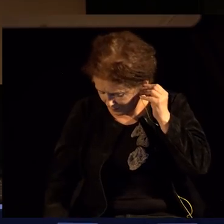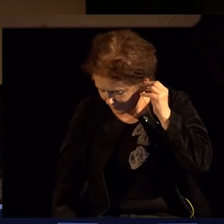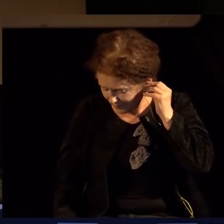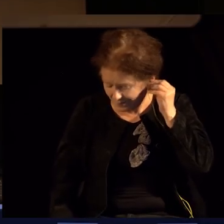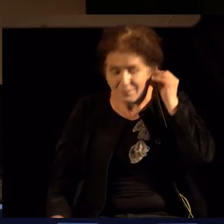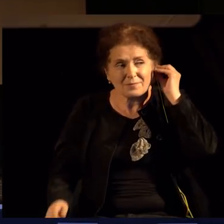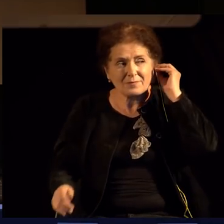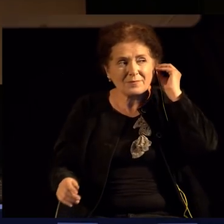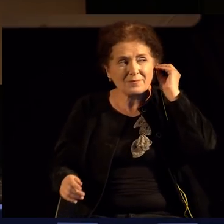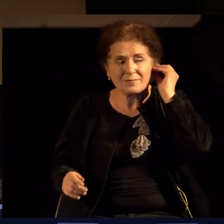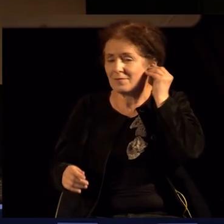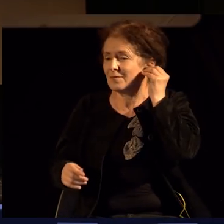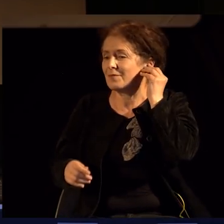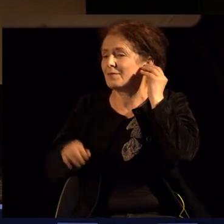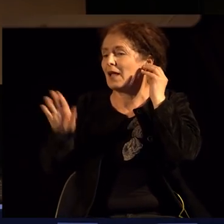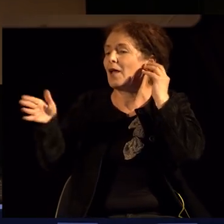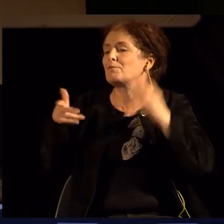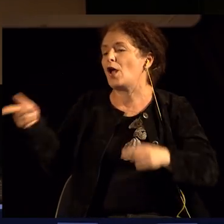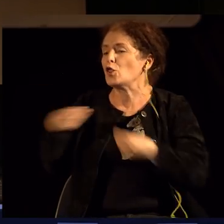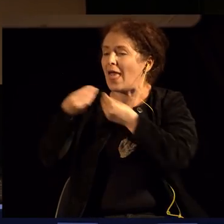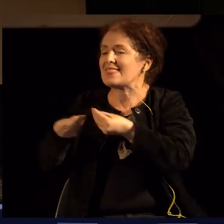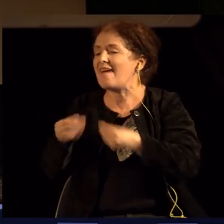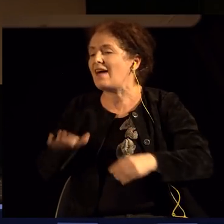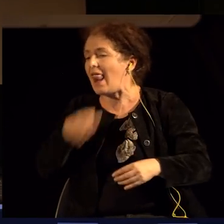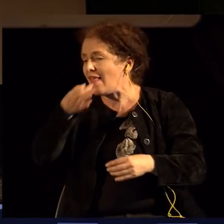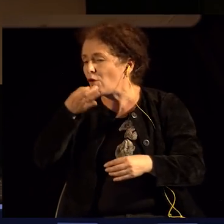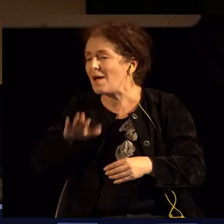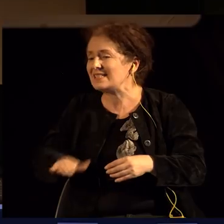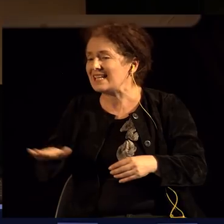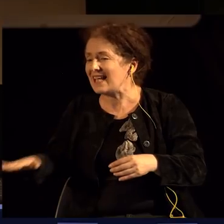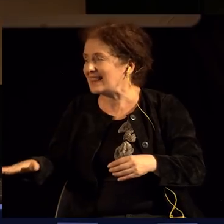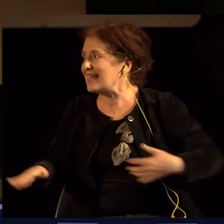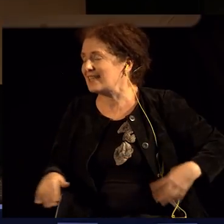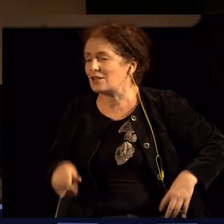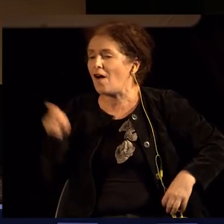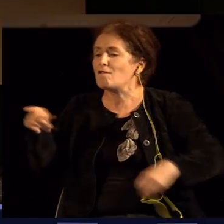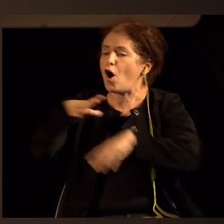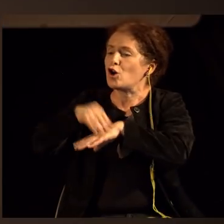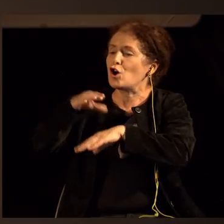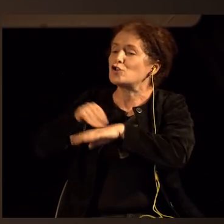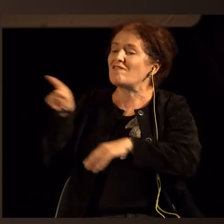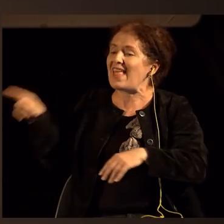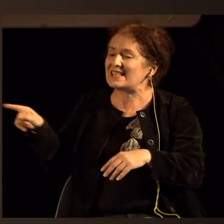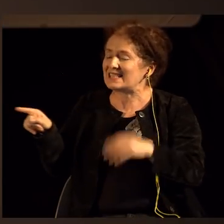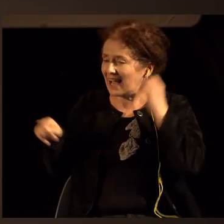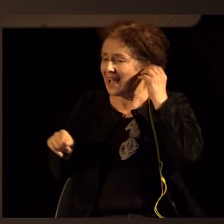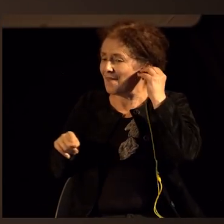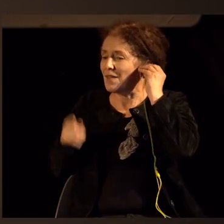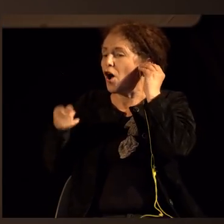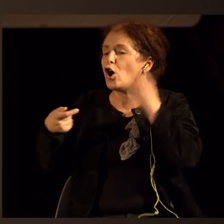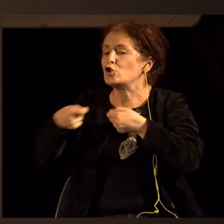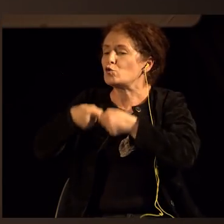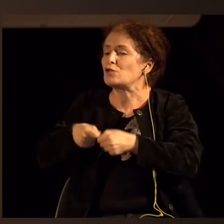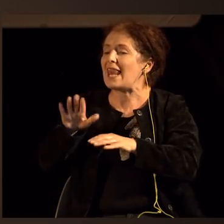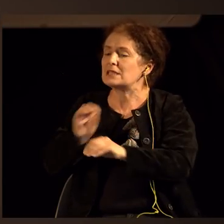for an organization called RFSU in Sweden, the Swedish Association for Sexuality Education. We have been